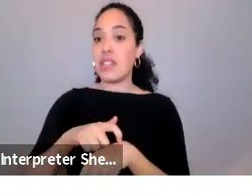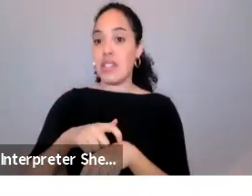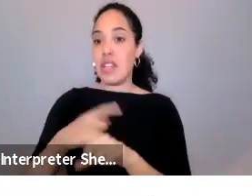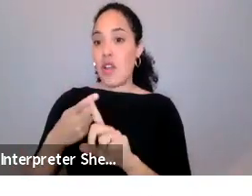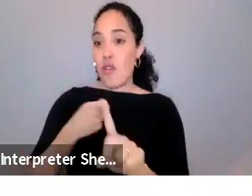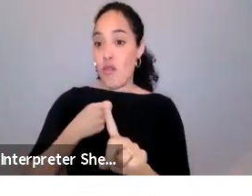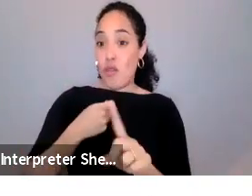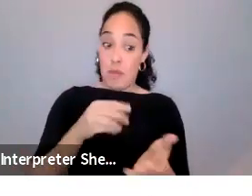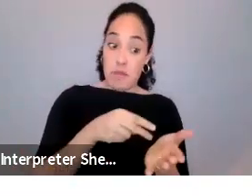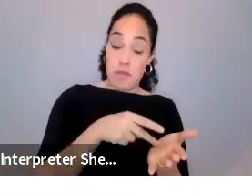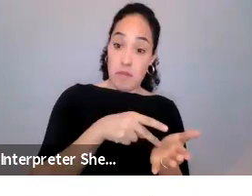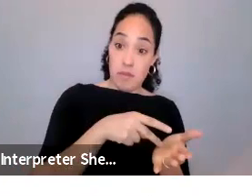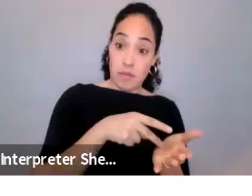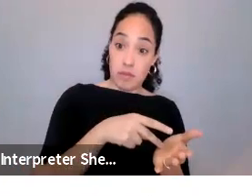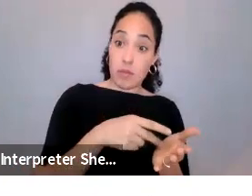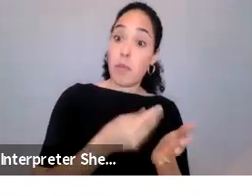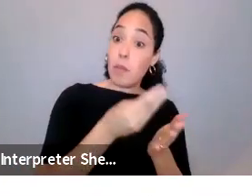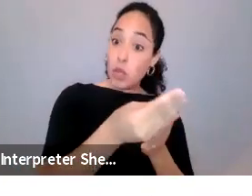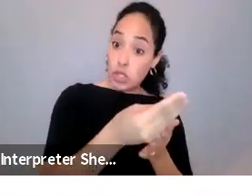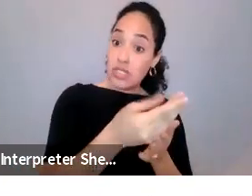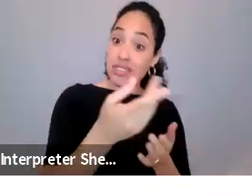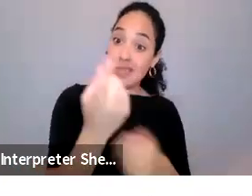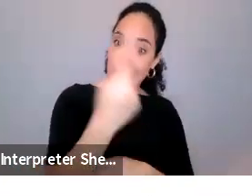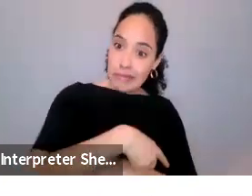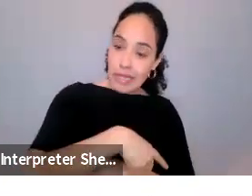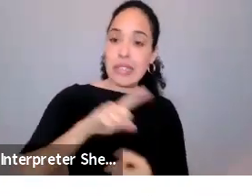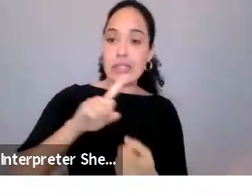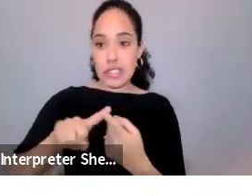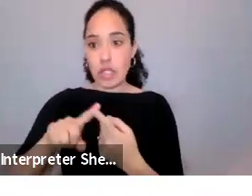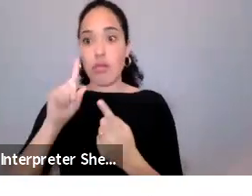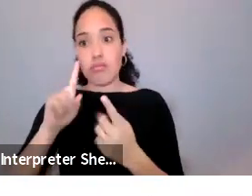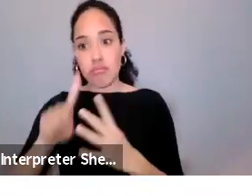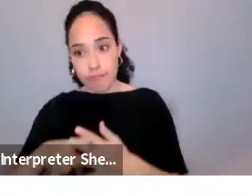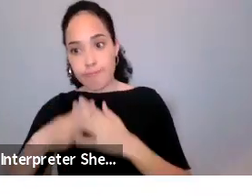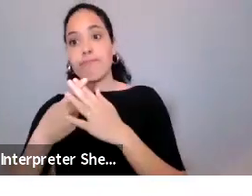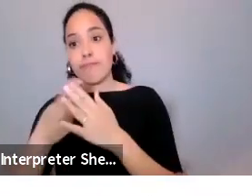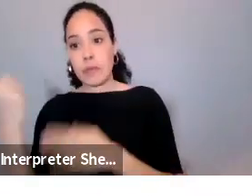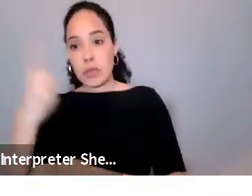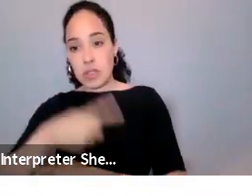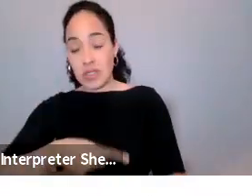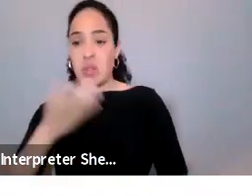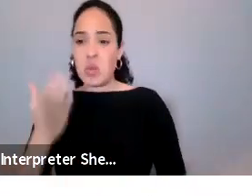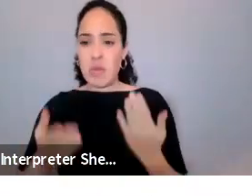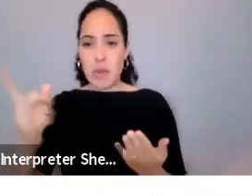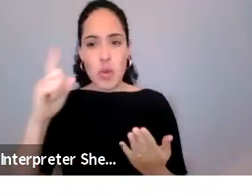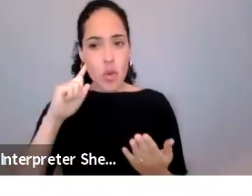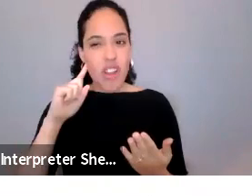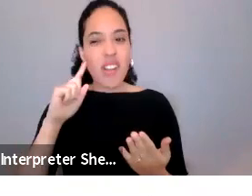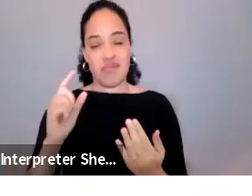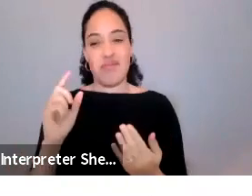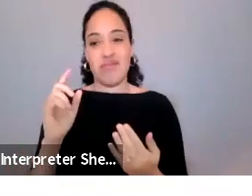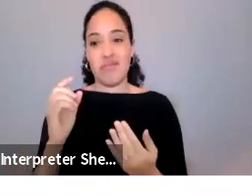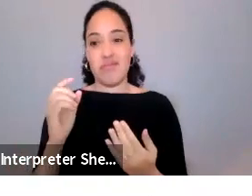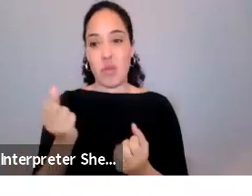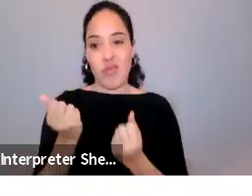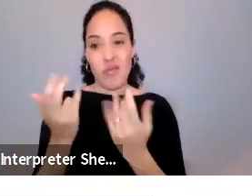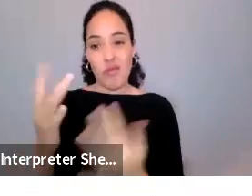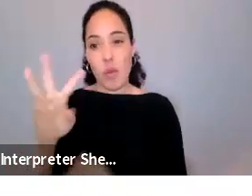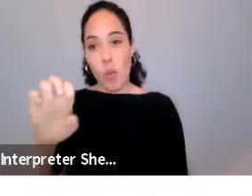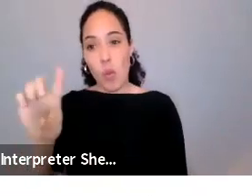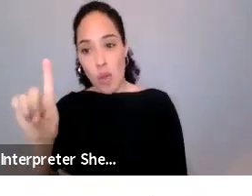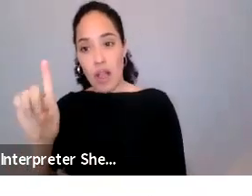policy becomes effective. You may have heard of a wildfire exception to this rule. This rule states that